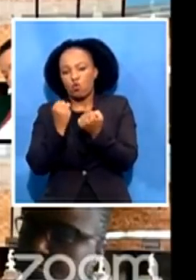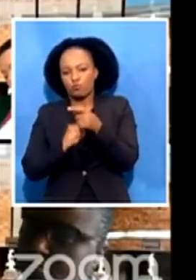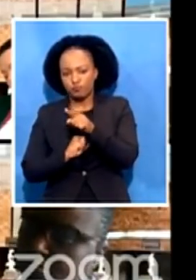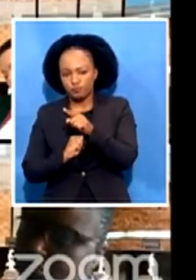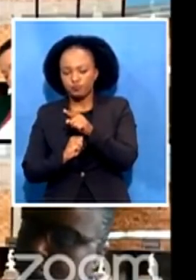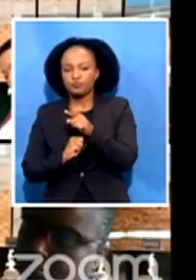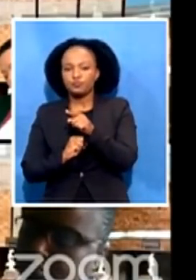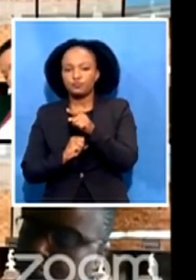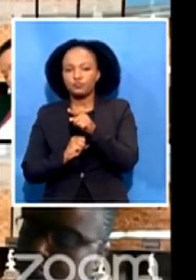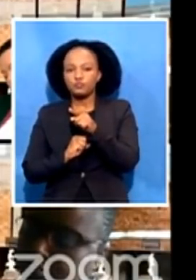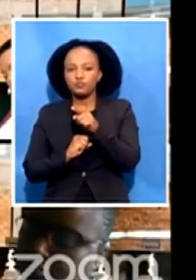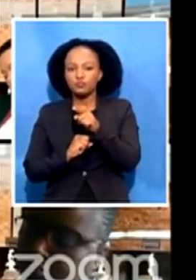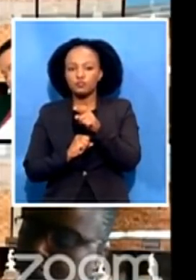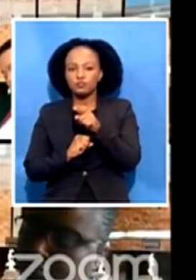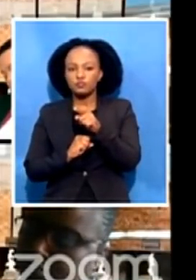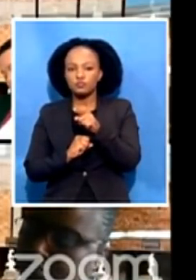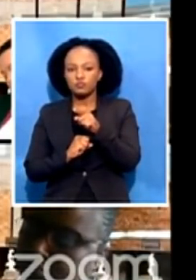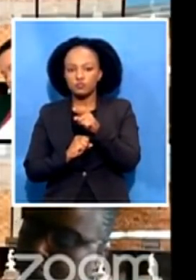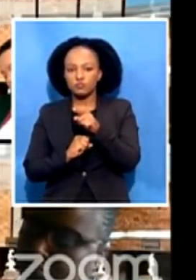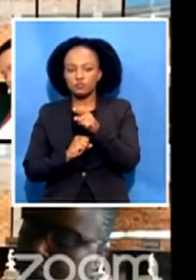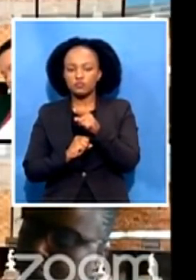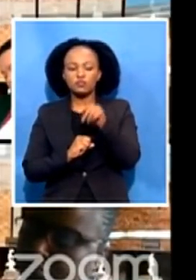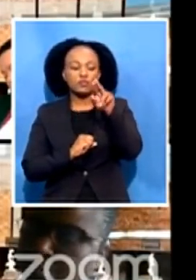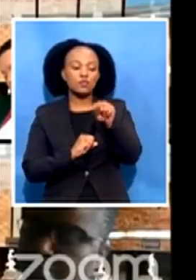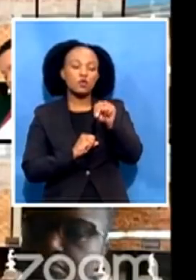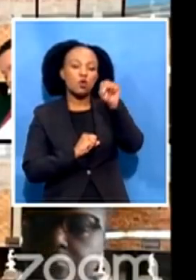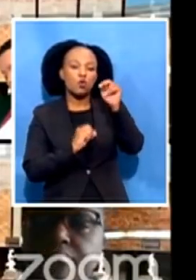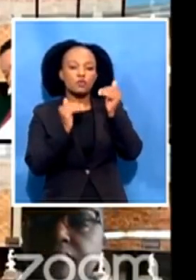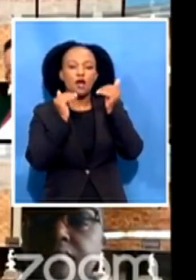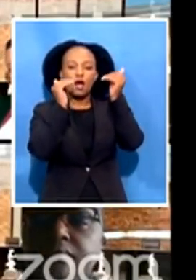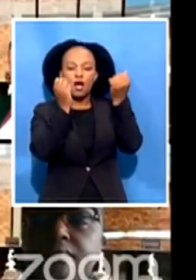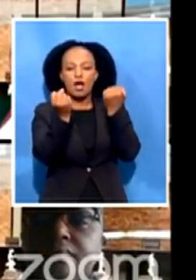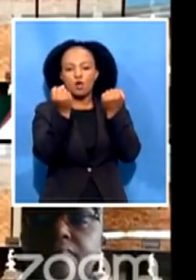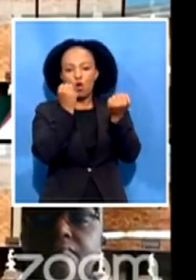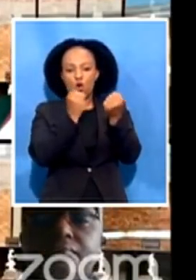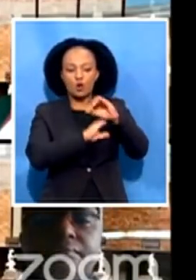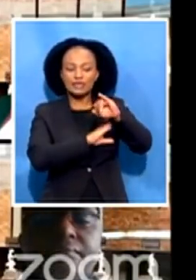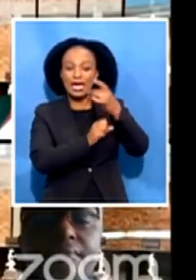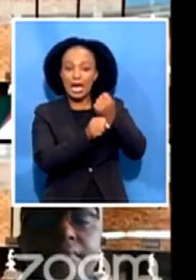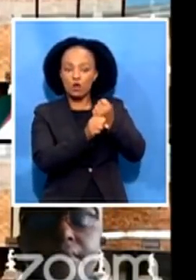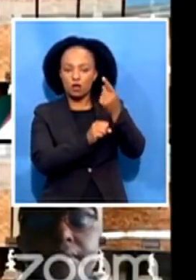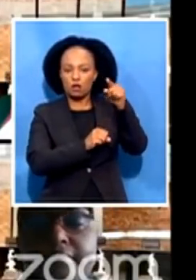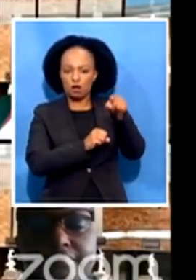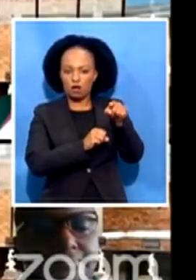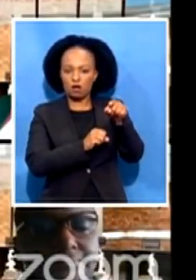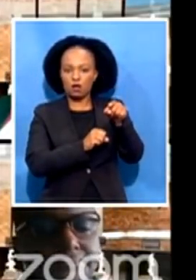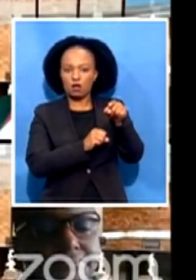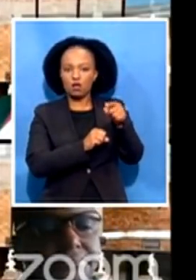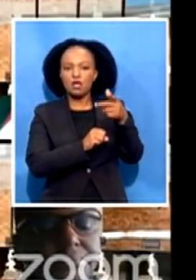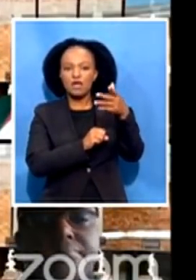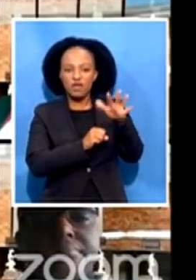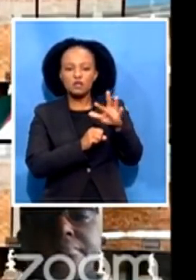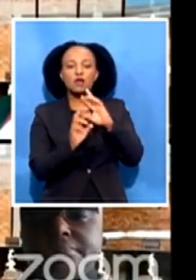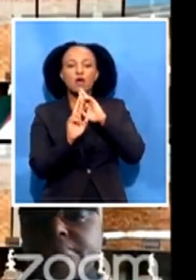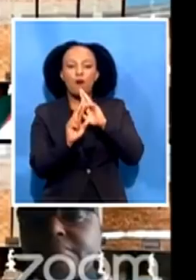the North Gauteng High Court, in setting aside the report and the findings